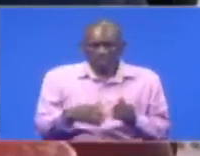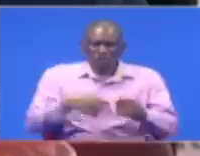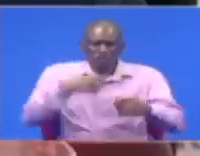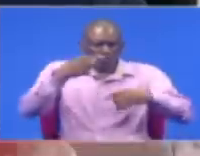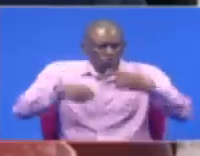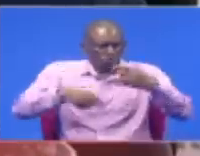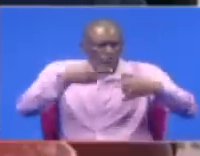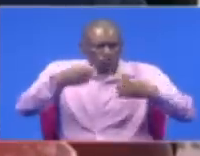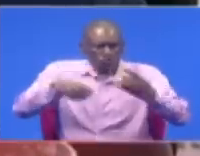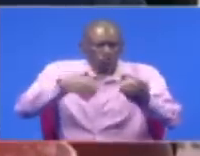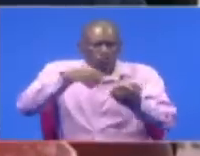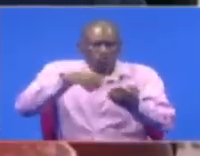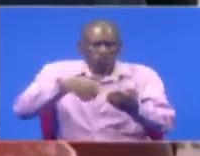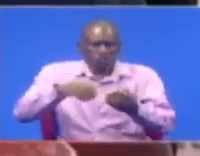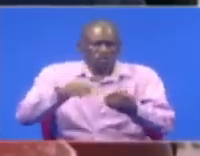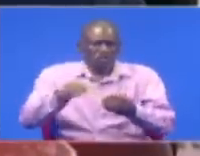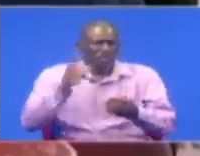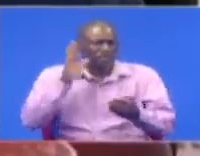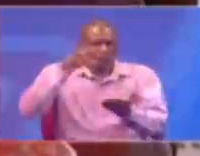hearings